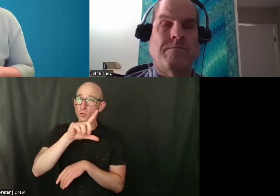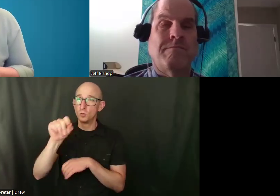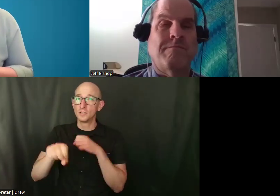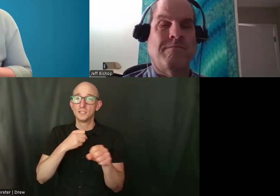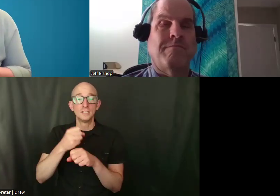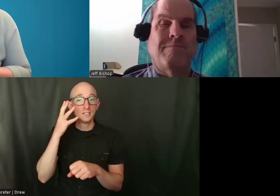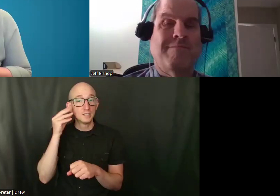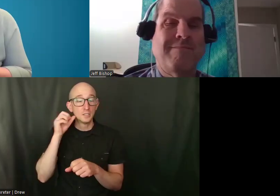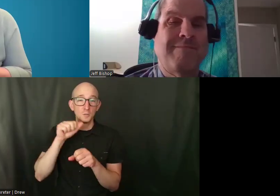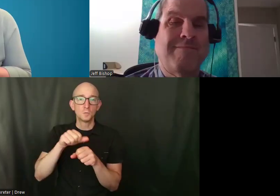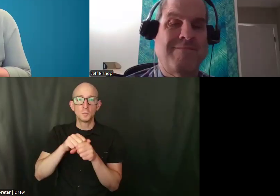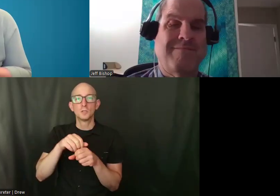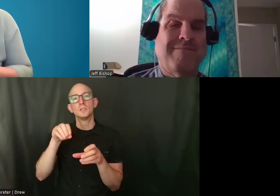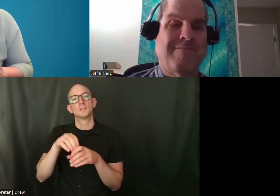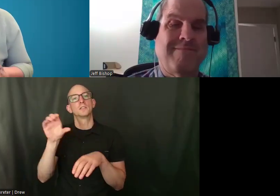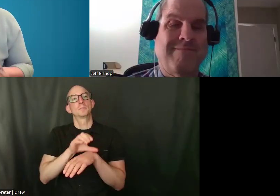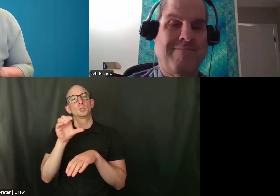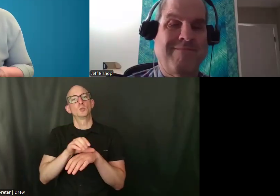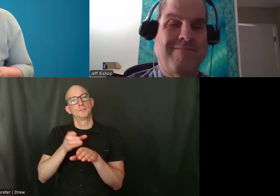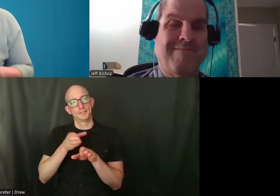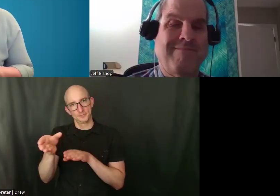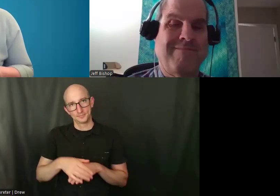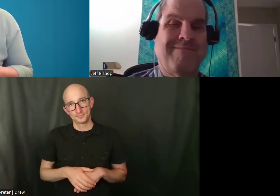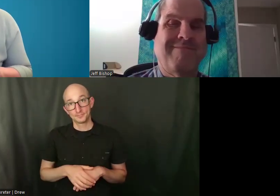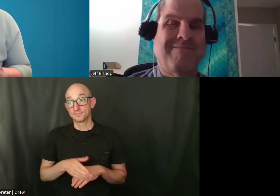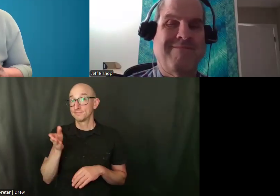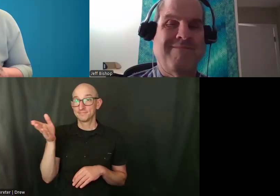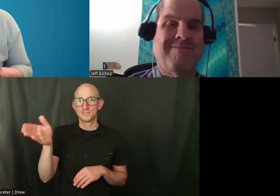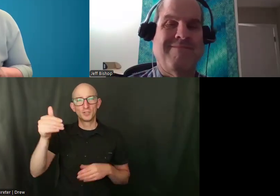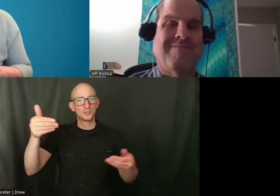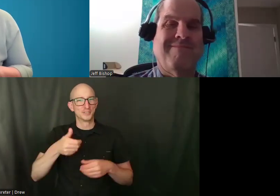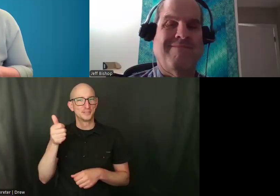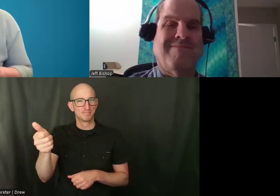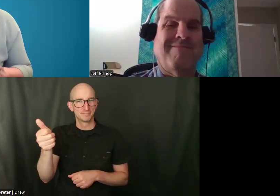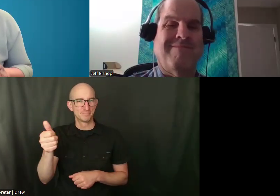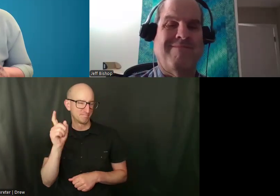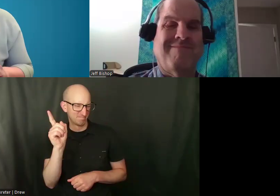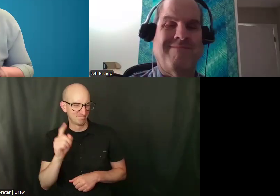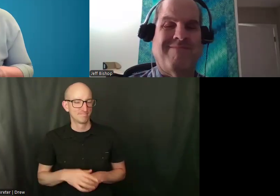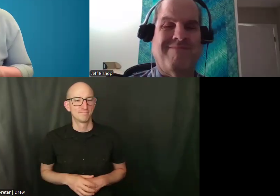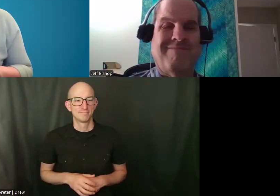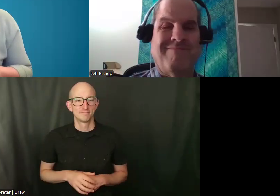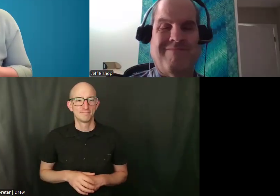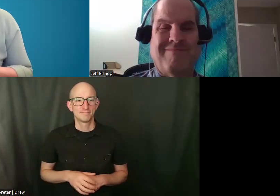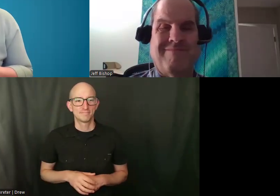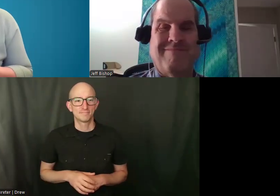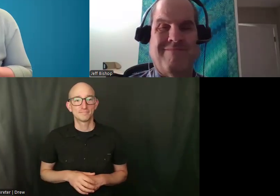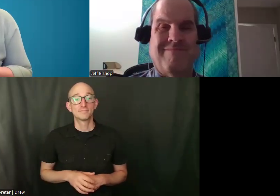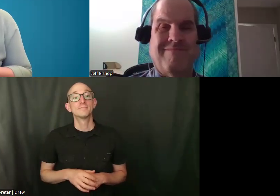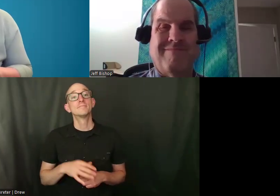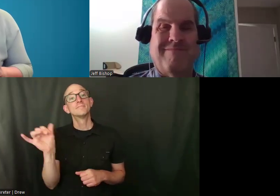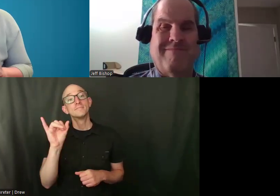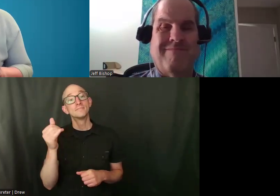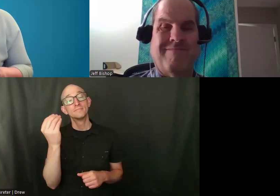experience working in the computer field, who will introduce himself in a moment. There are